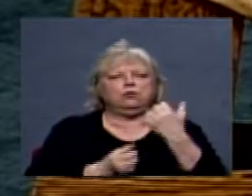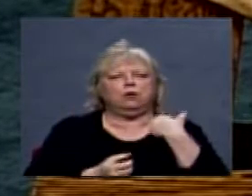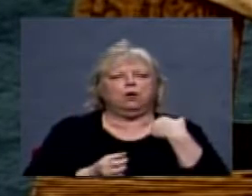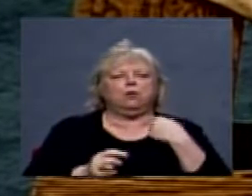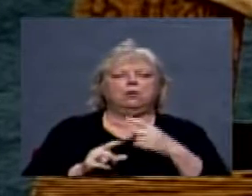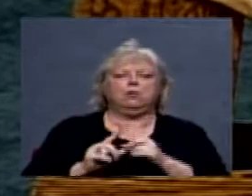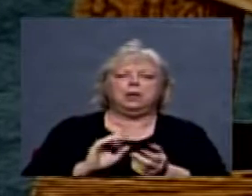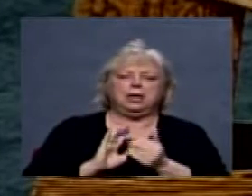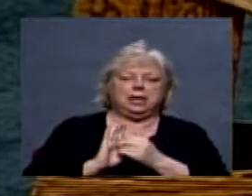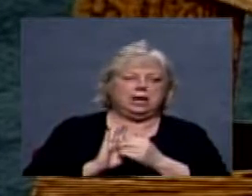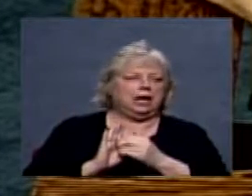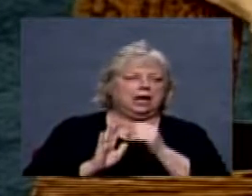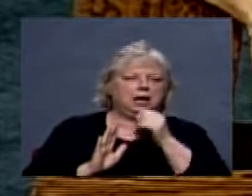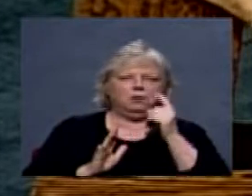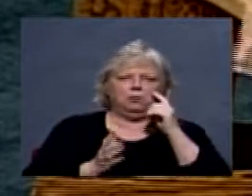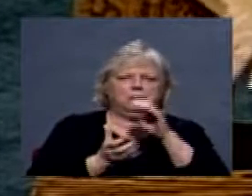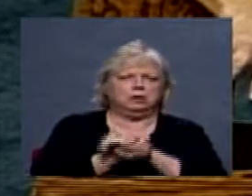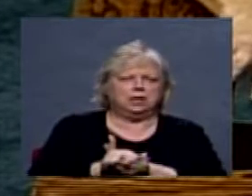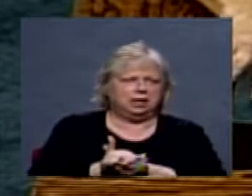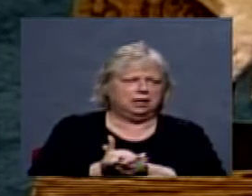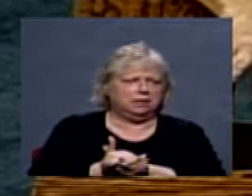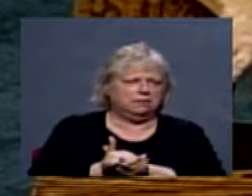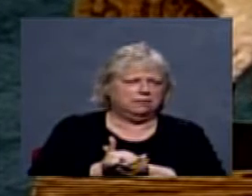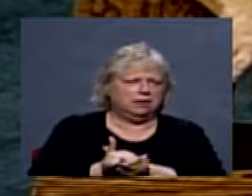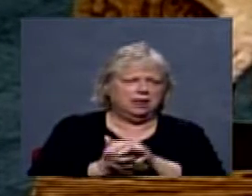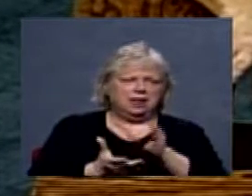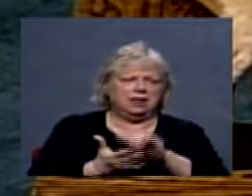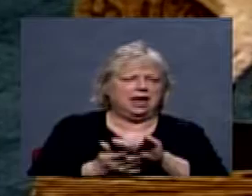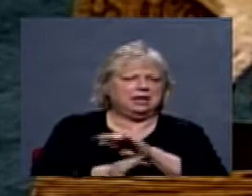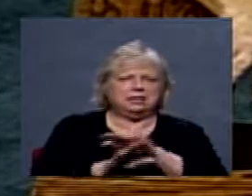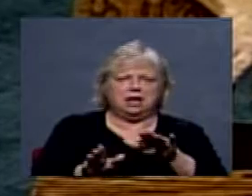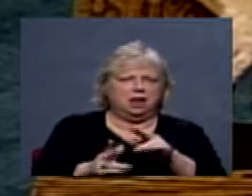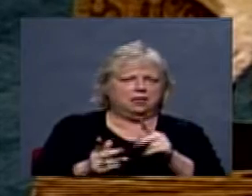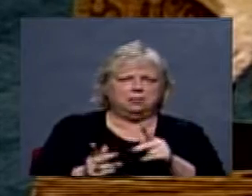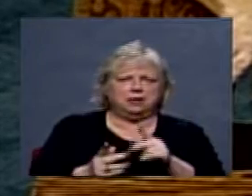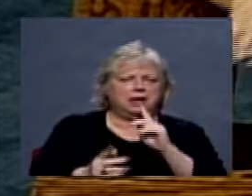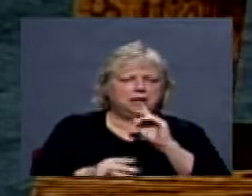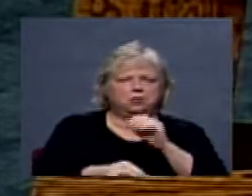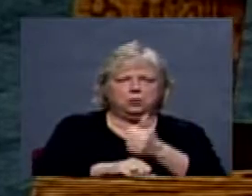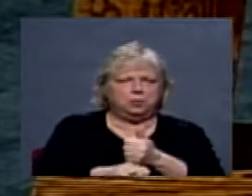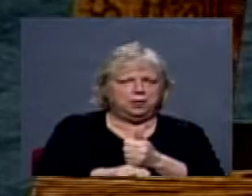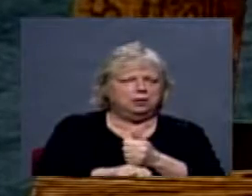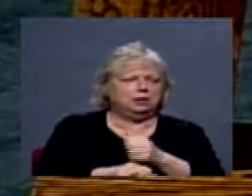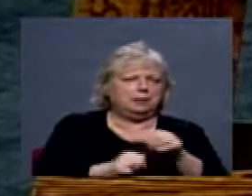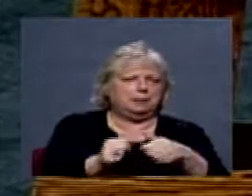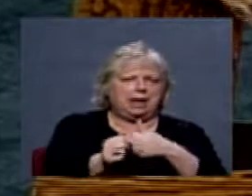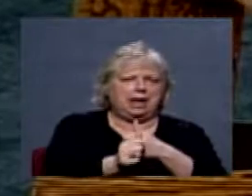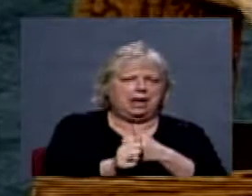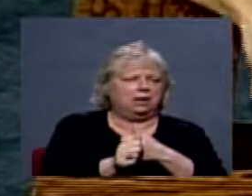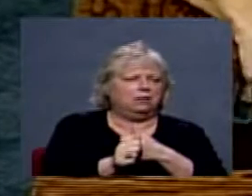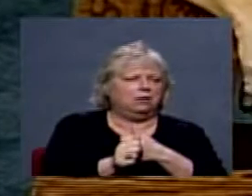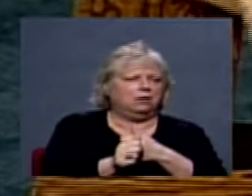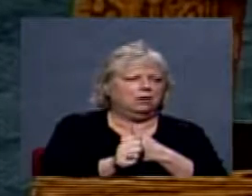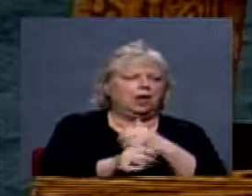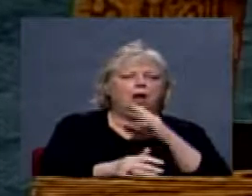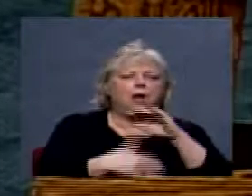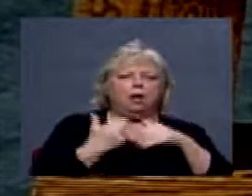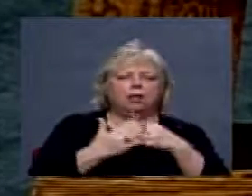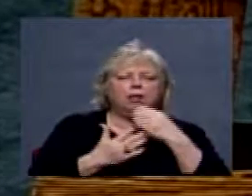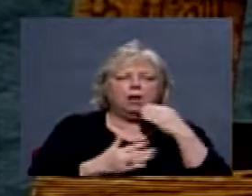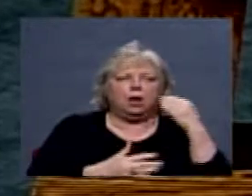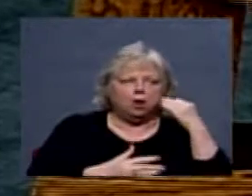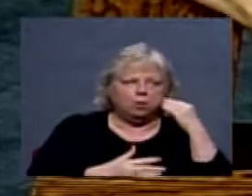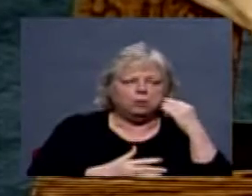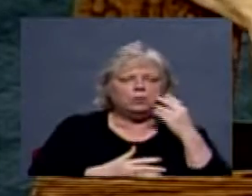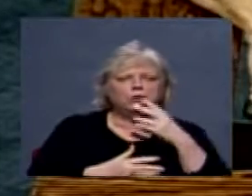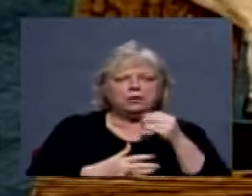again, I just don't believe that that's the place to build it behind the homes, and it's a